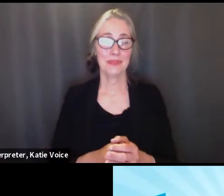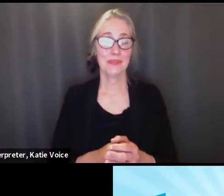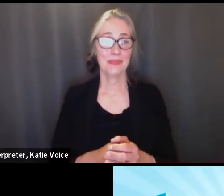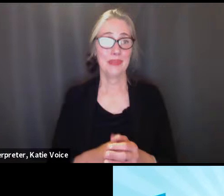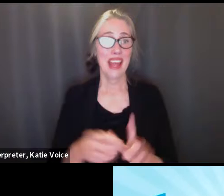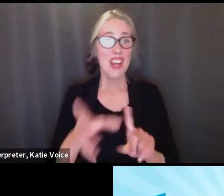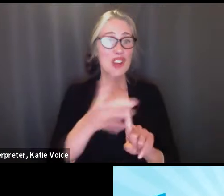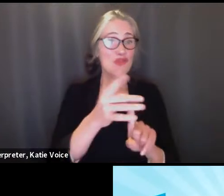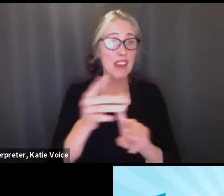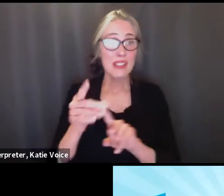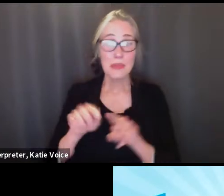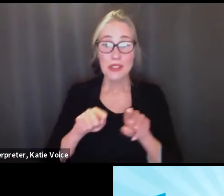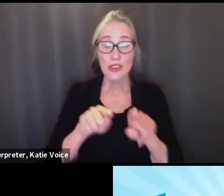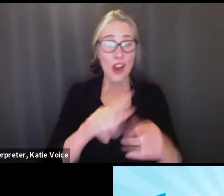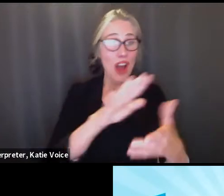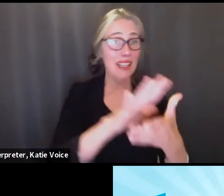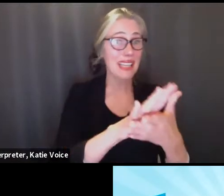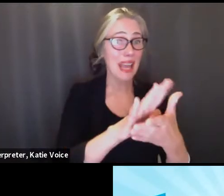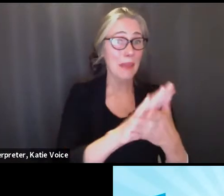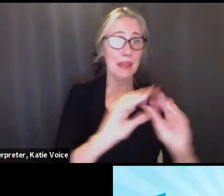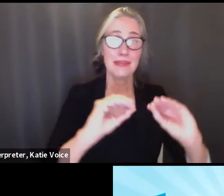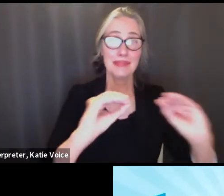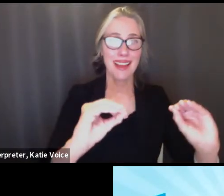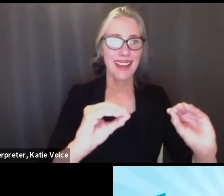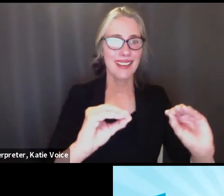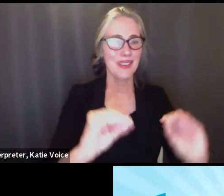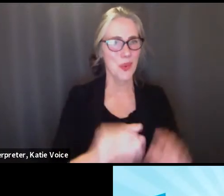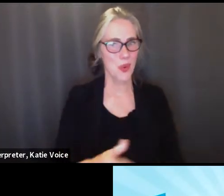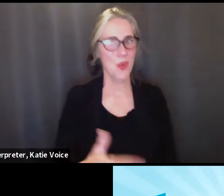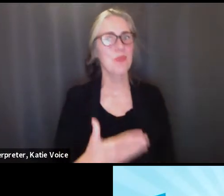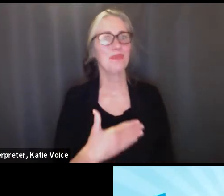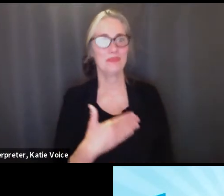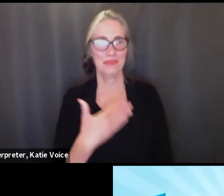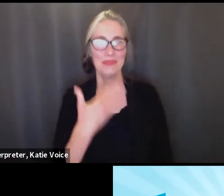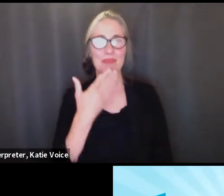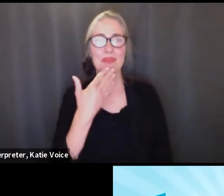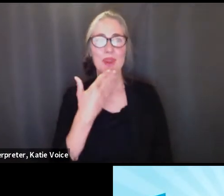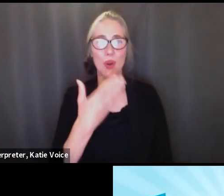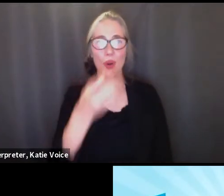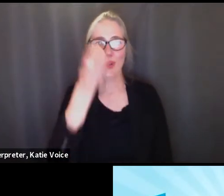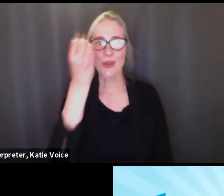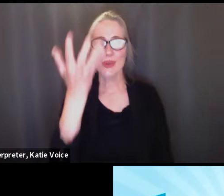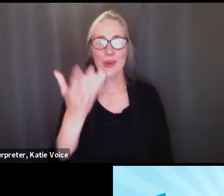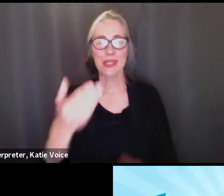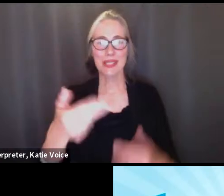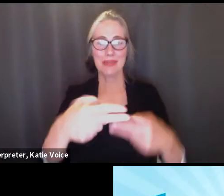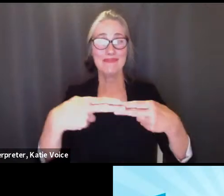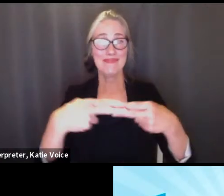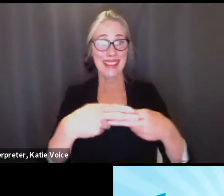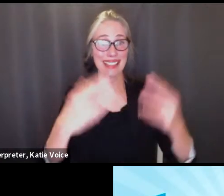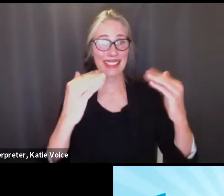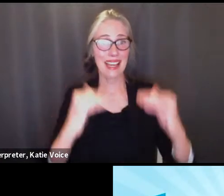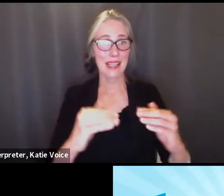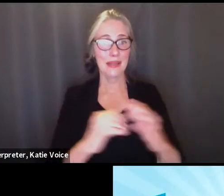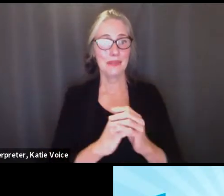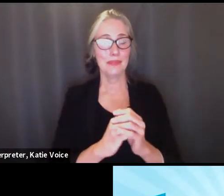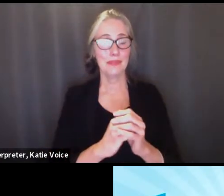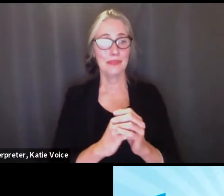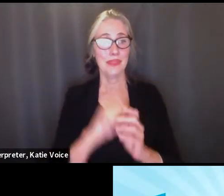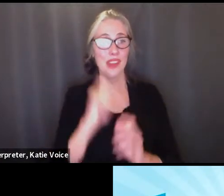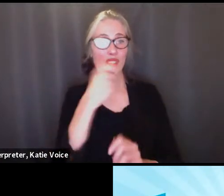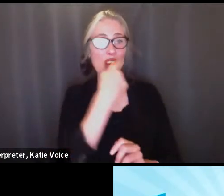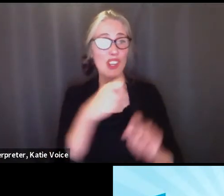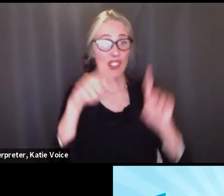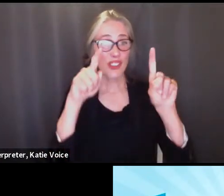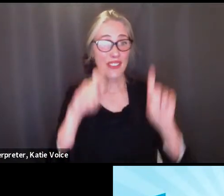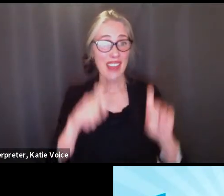campus. And that's all good news. Next slide. Our surveillance testing has